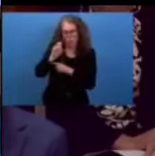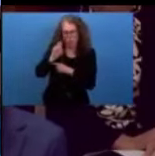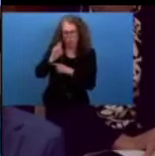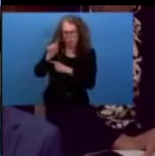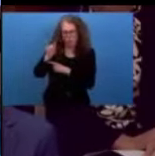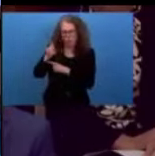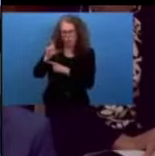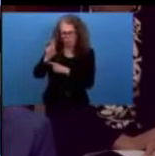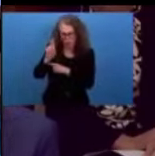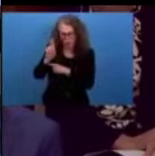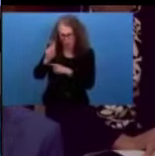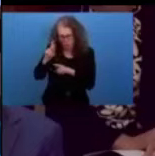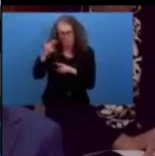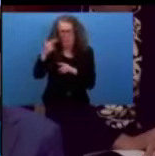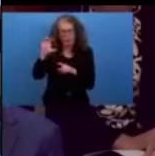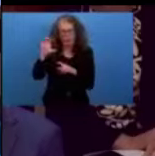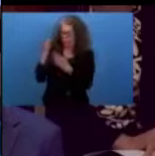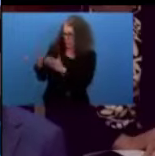the floor.